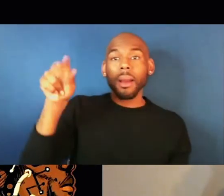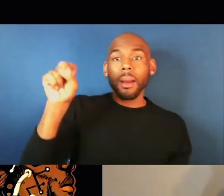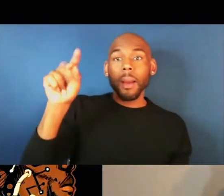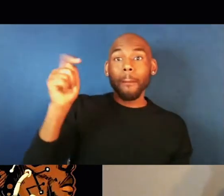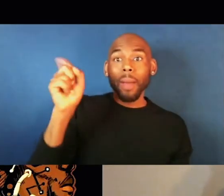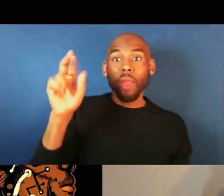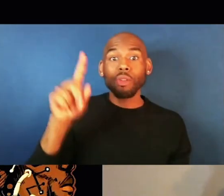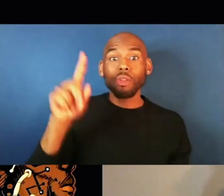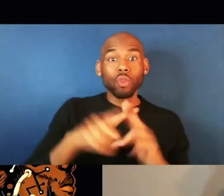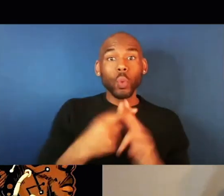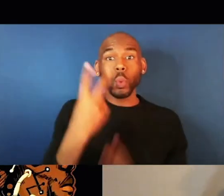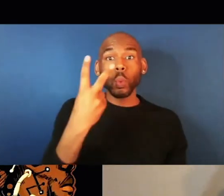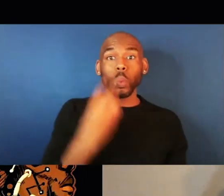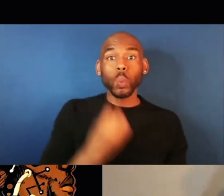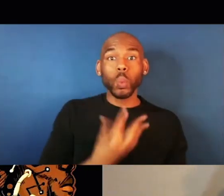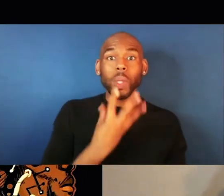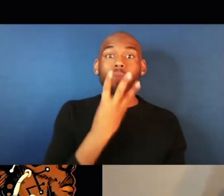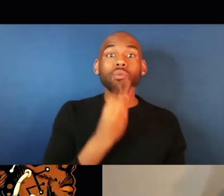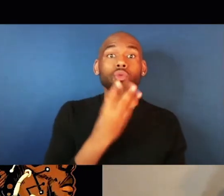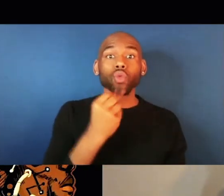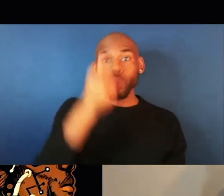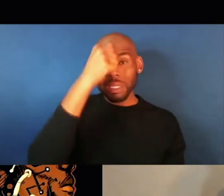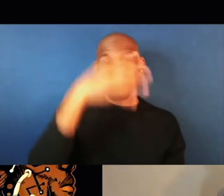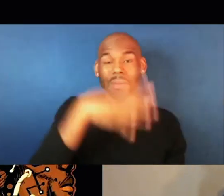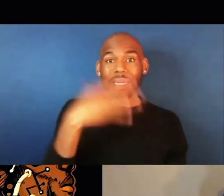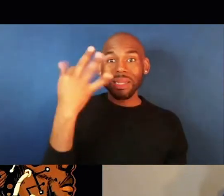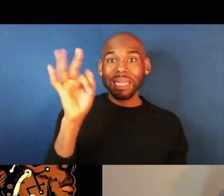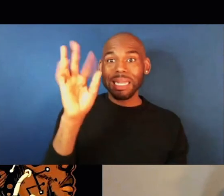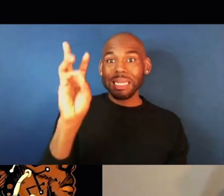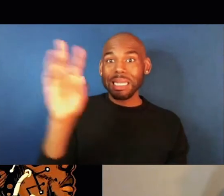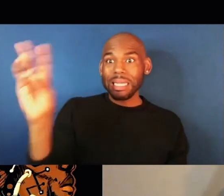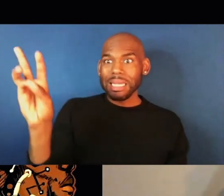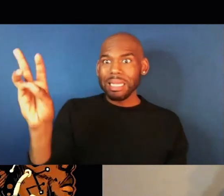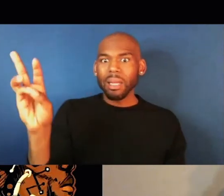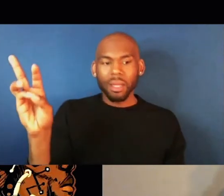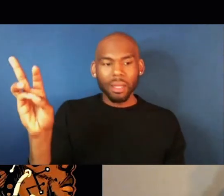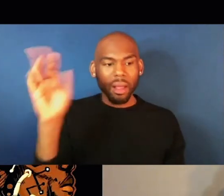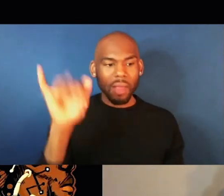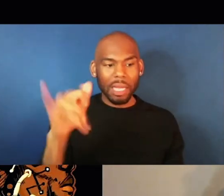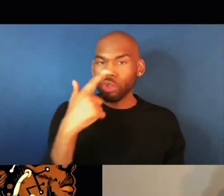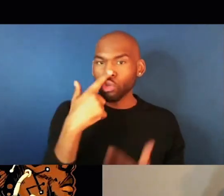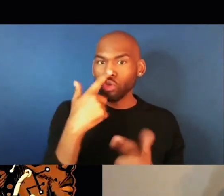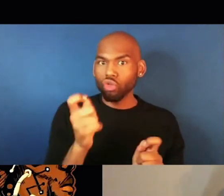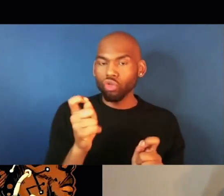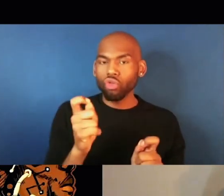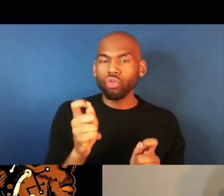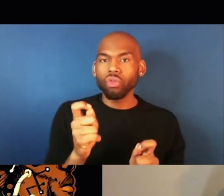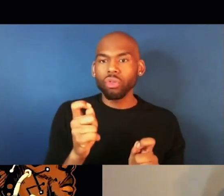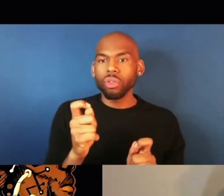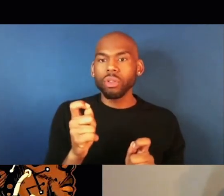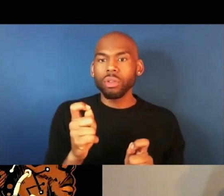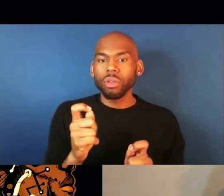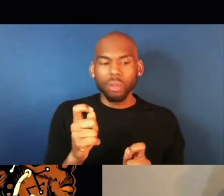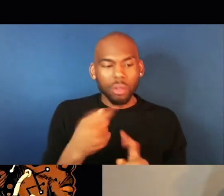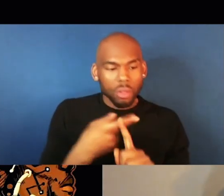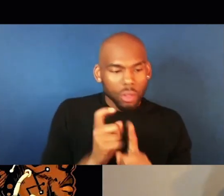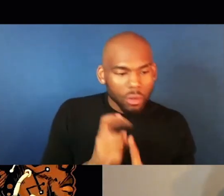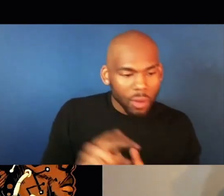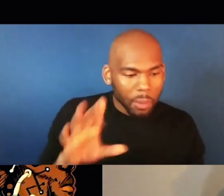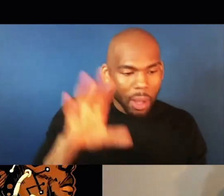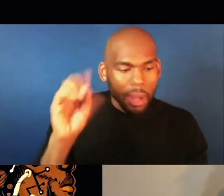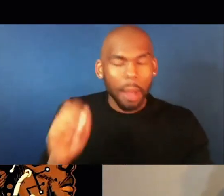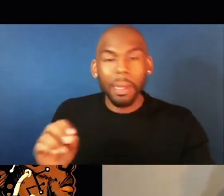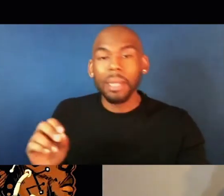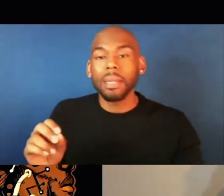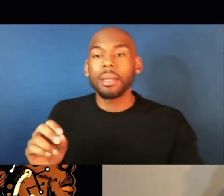Panther was created by 2 white Jewish men in 1966, right? Which is interesting. And it's being disseminated by a very large company,